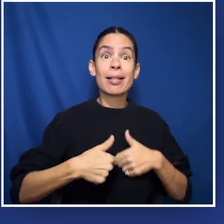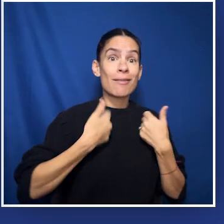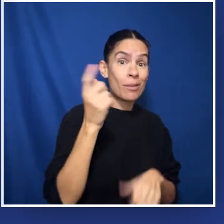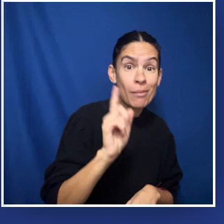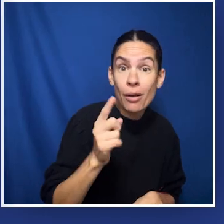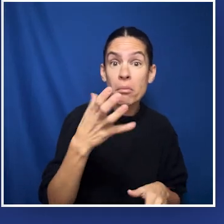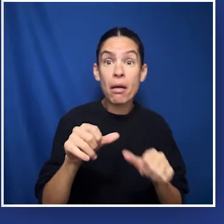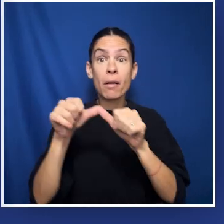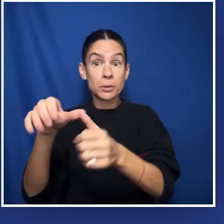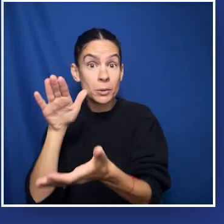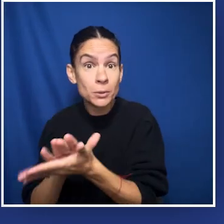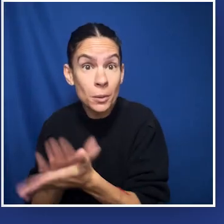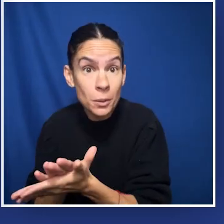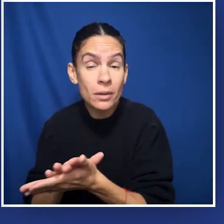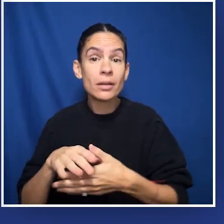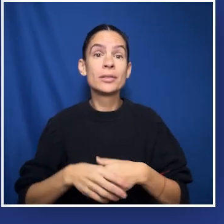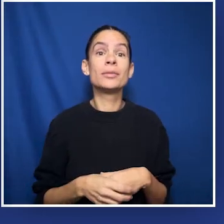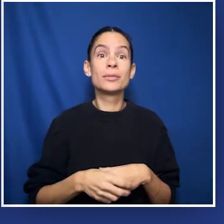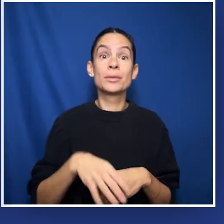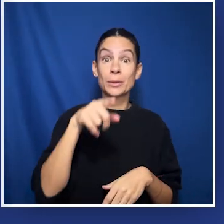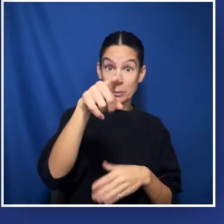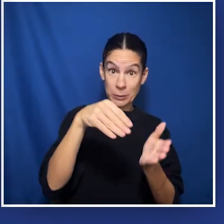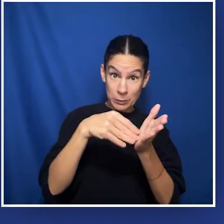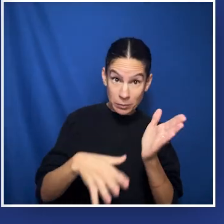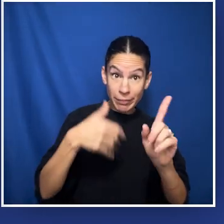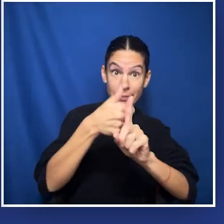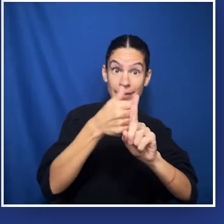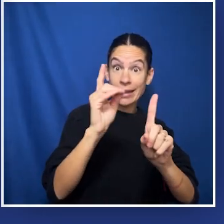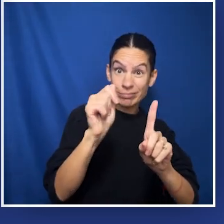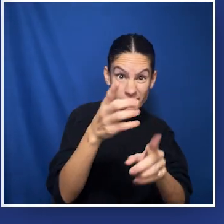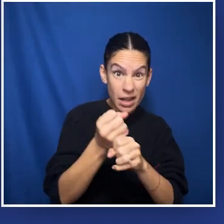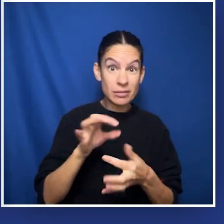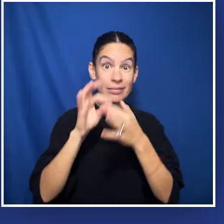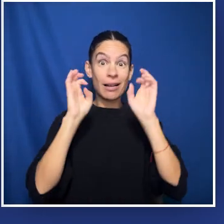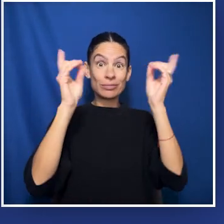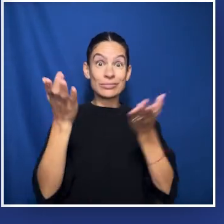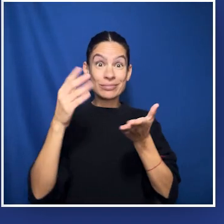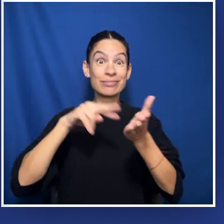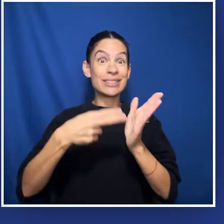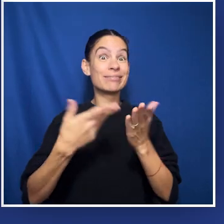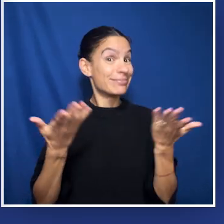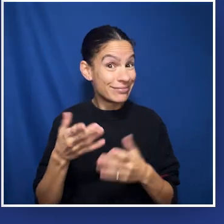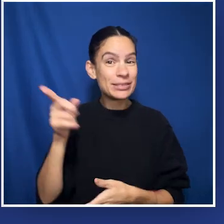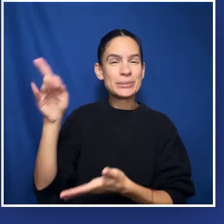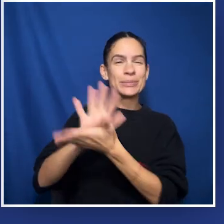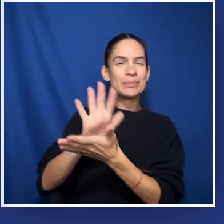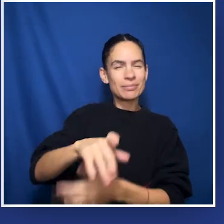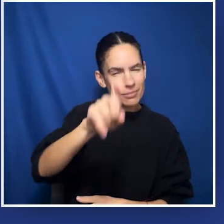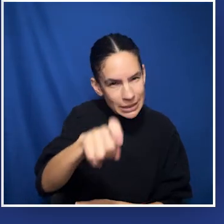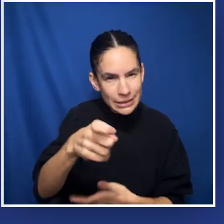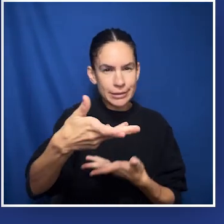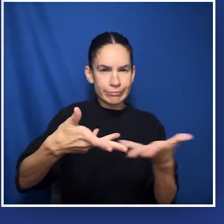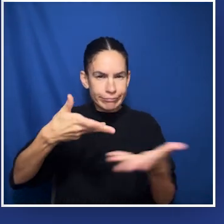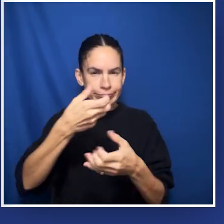if you'll continue your education. If you're a student with a disability receiving special education services, schools are required